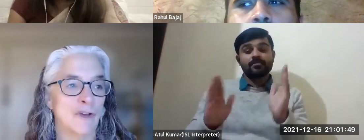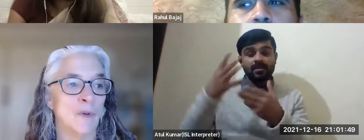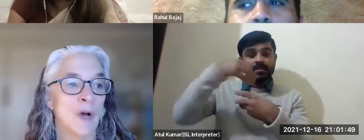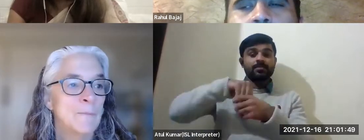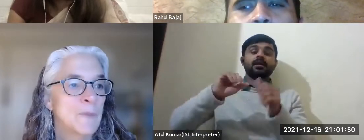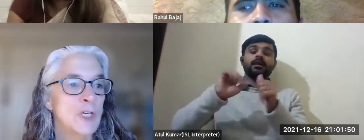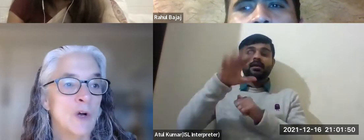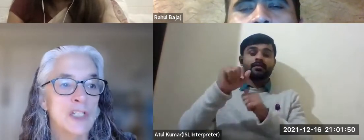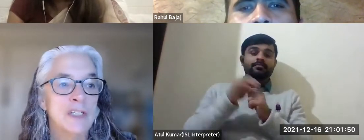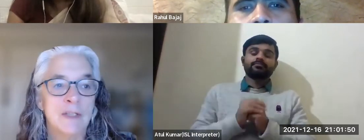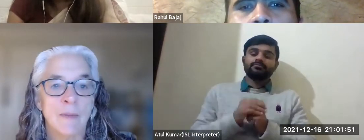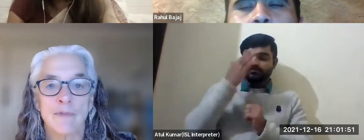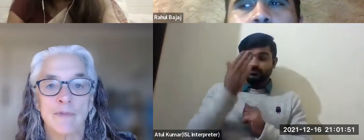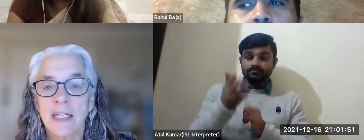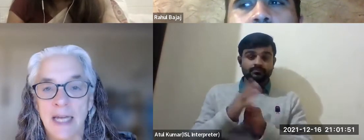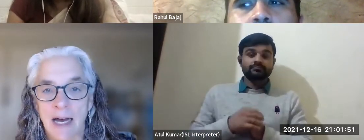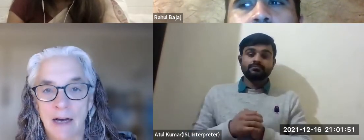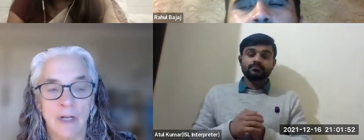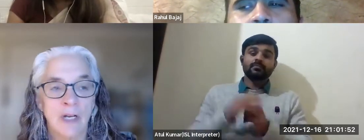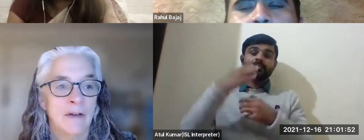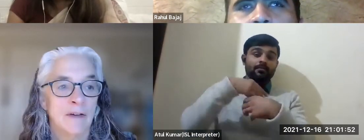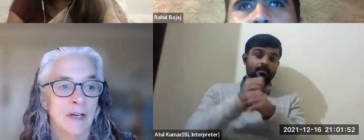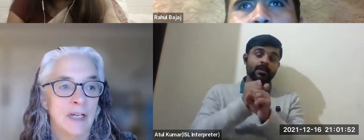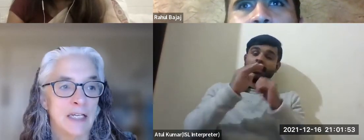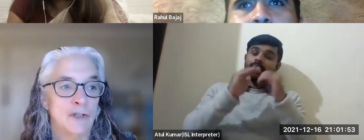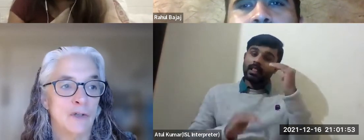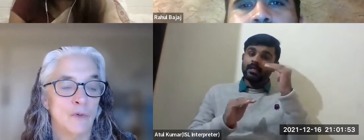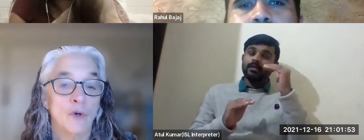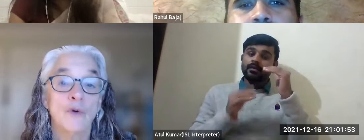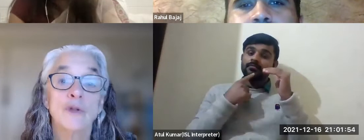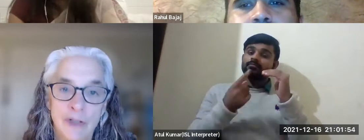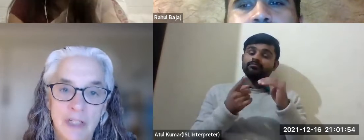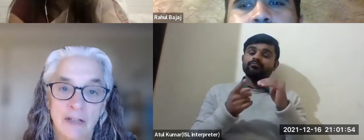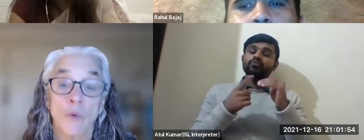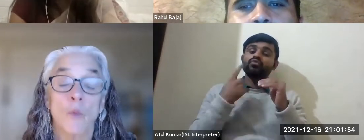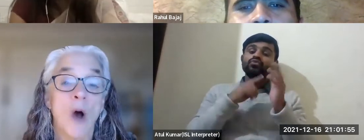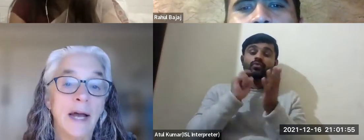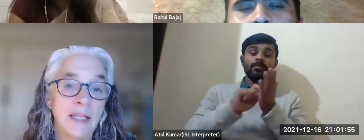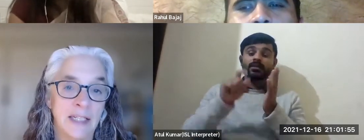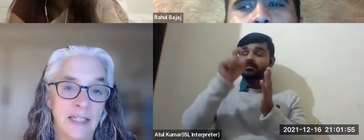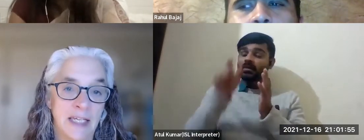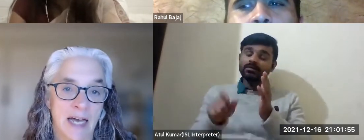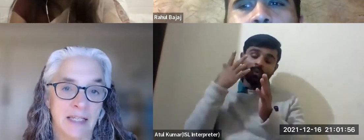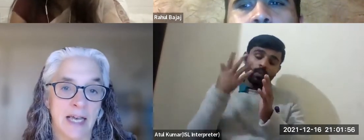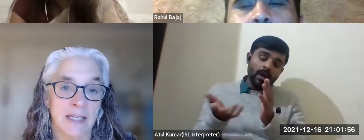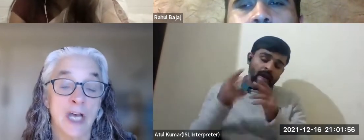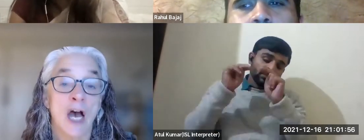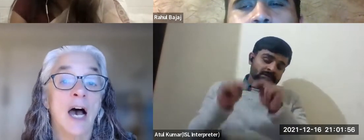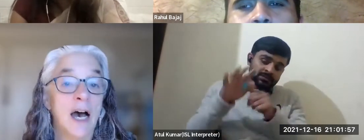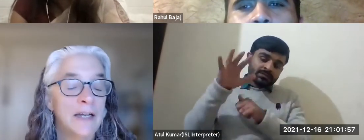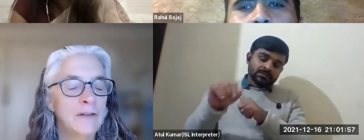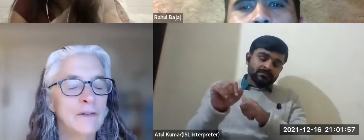accessible. So, you know, just breaking it down into who the person is, why they need the